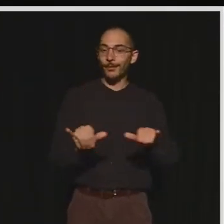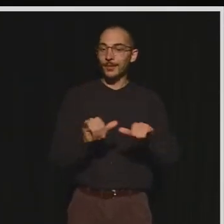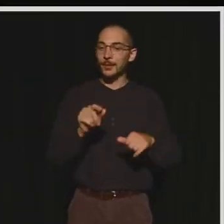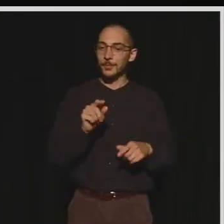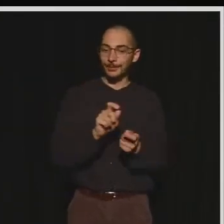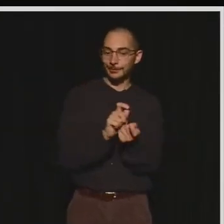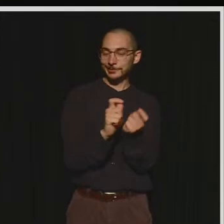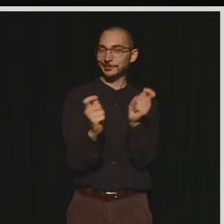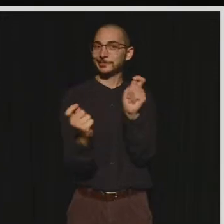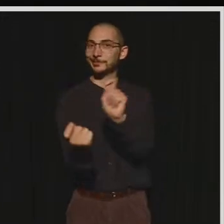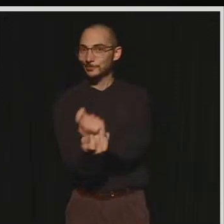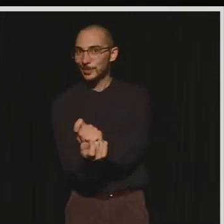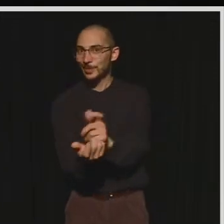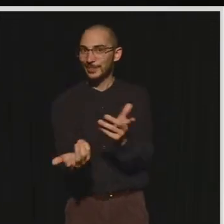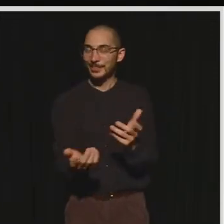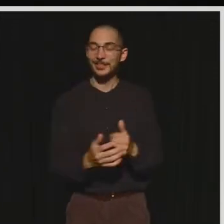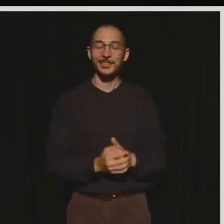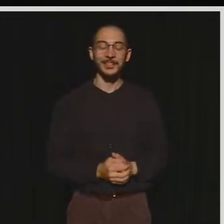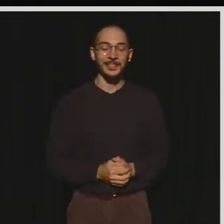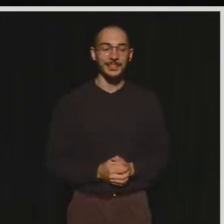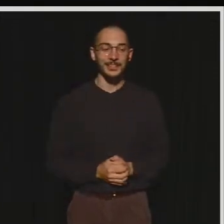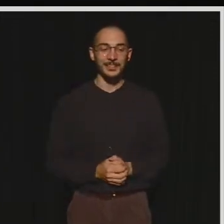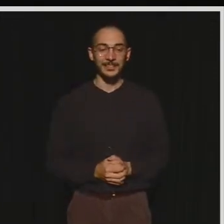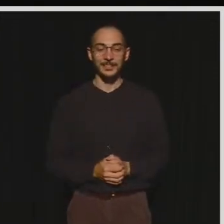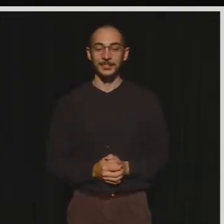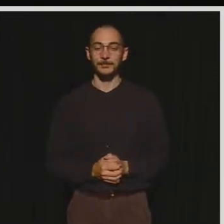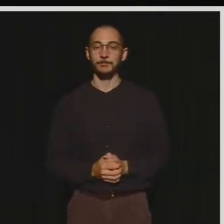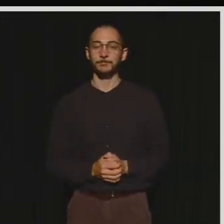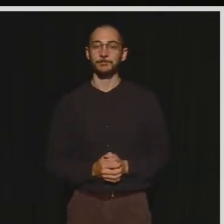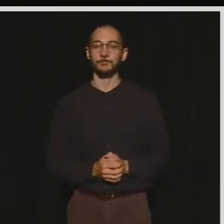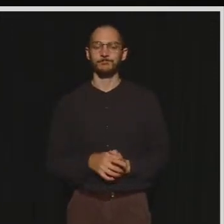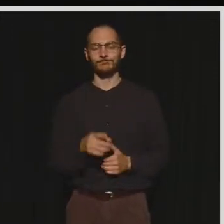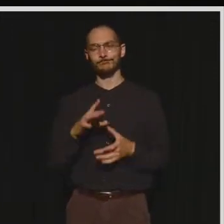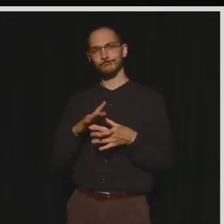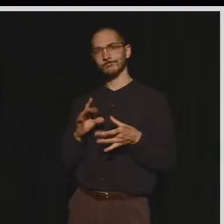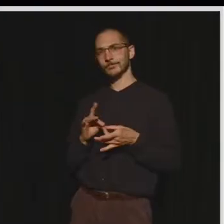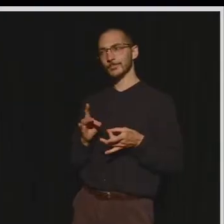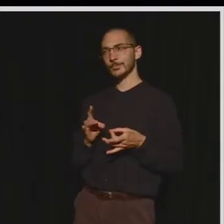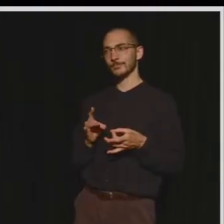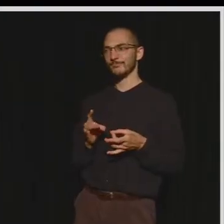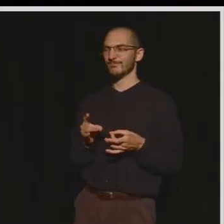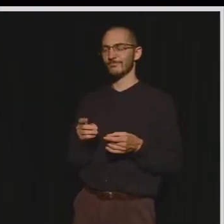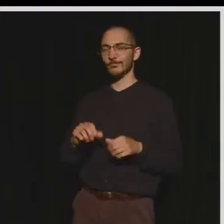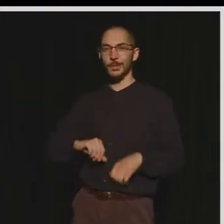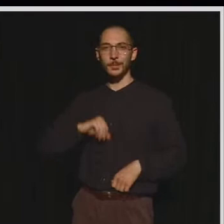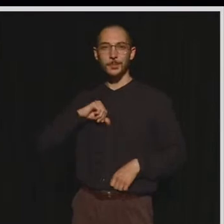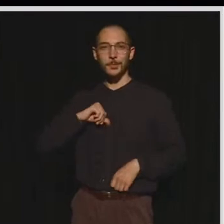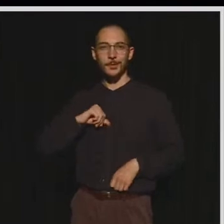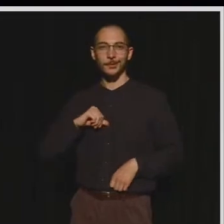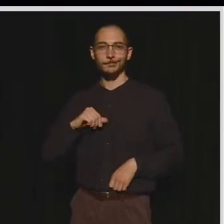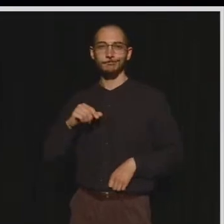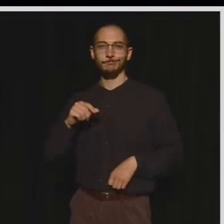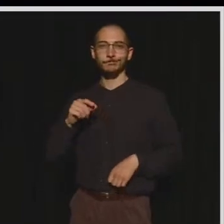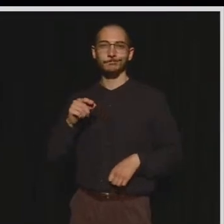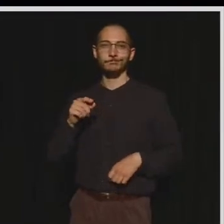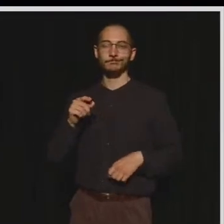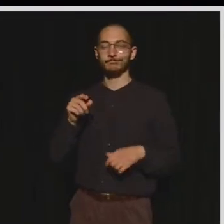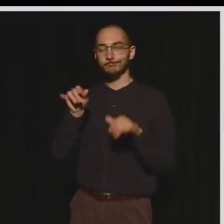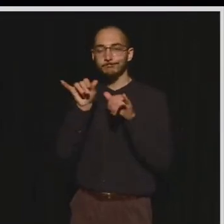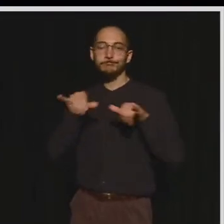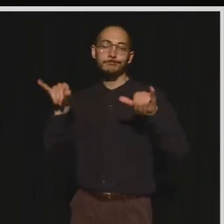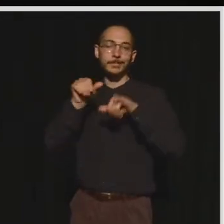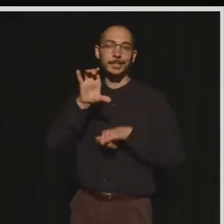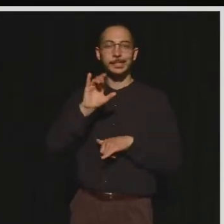male. Have you seen any progress or change in that over the years,